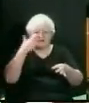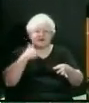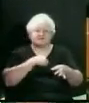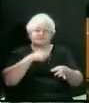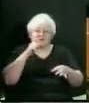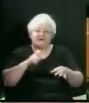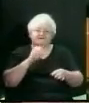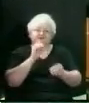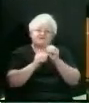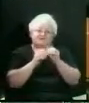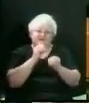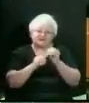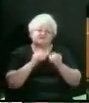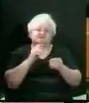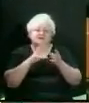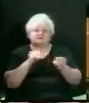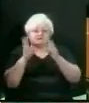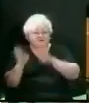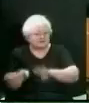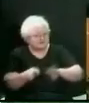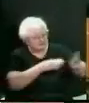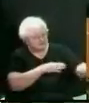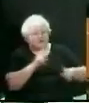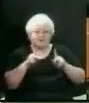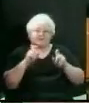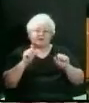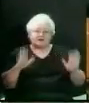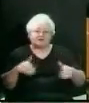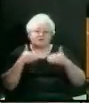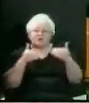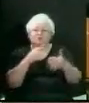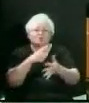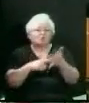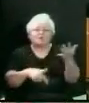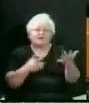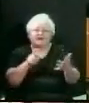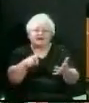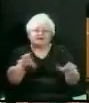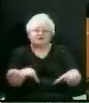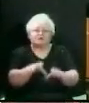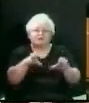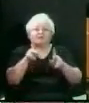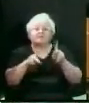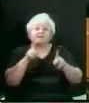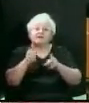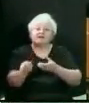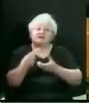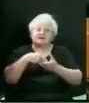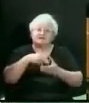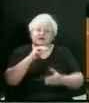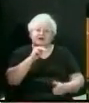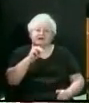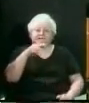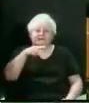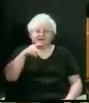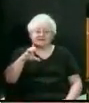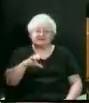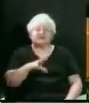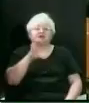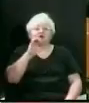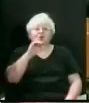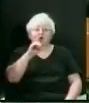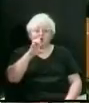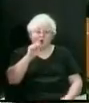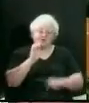it fixed and put it behind us so people can do what they need to do. And I think the people that need to be on board are NPC and codes